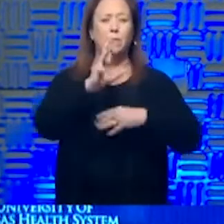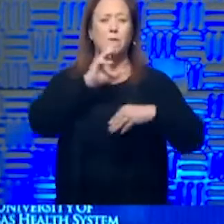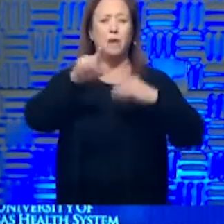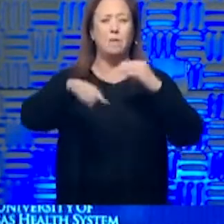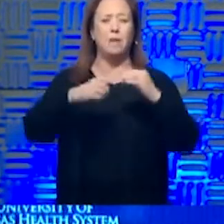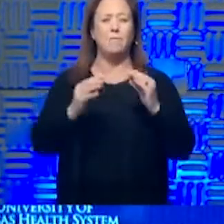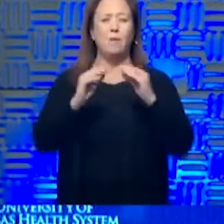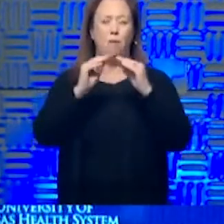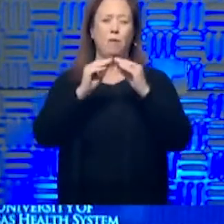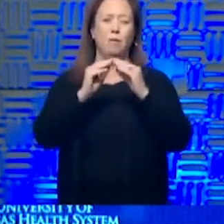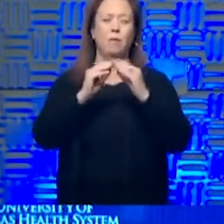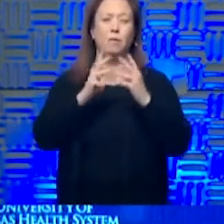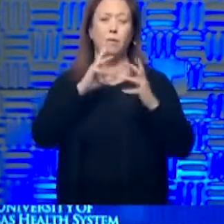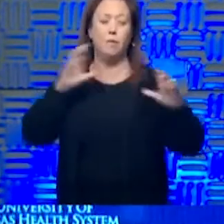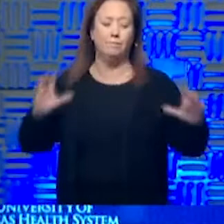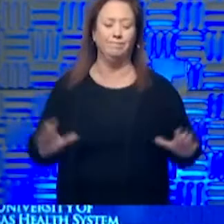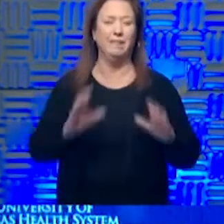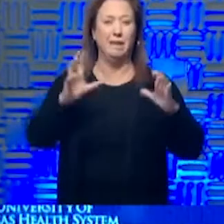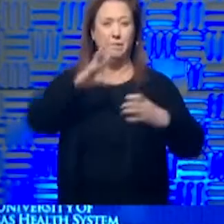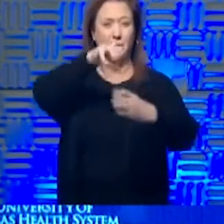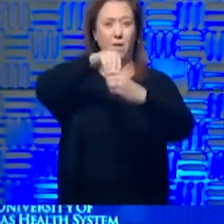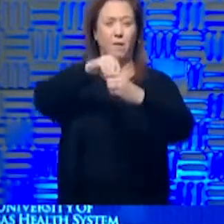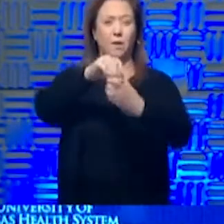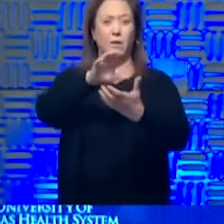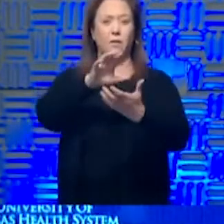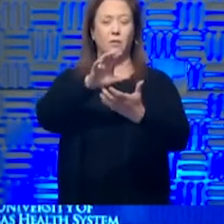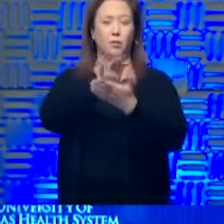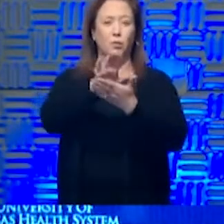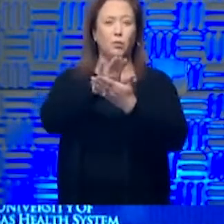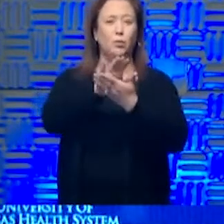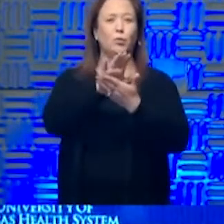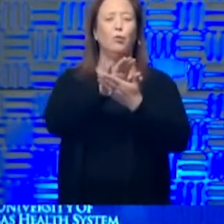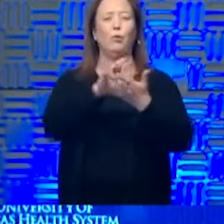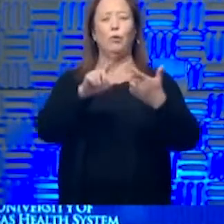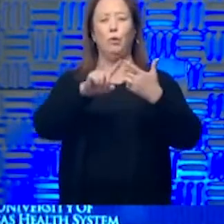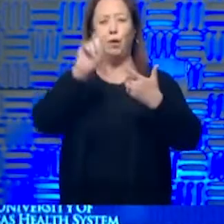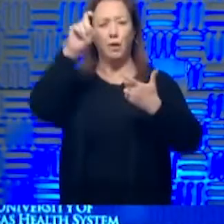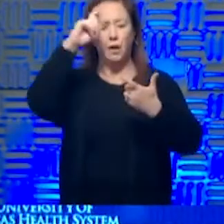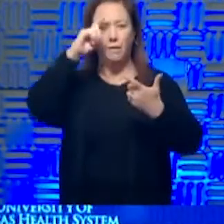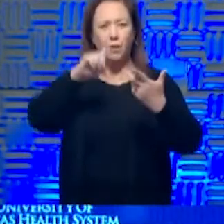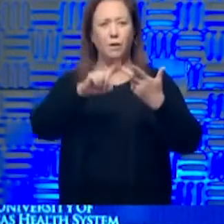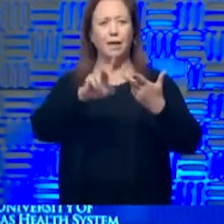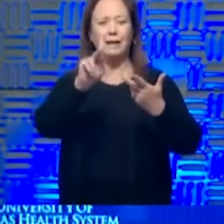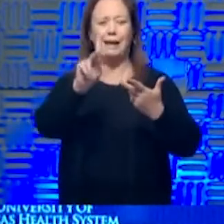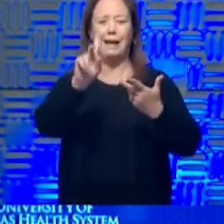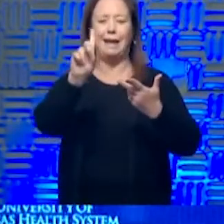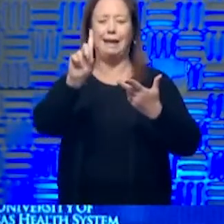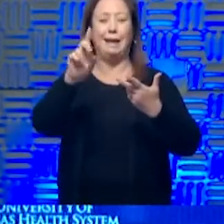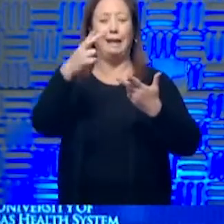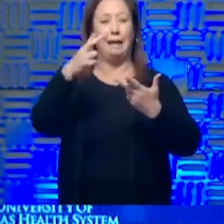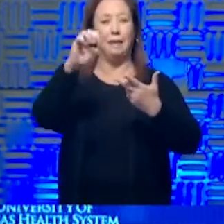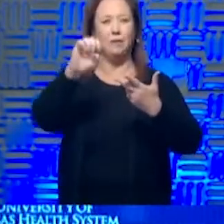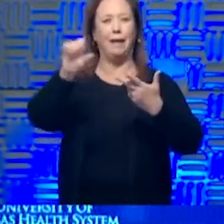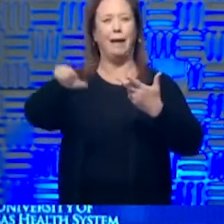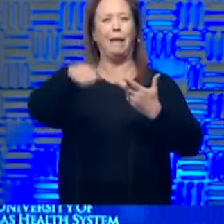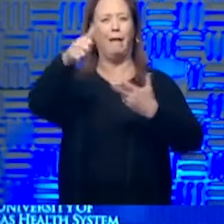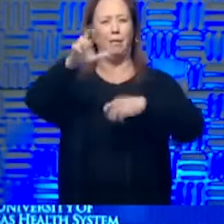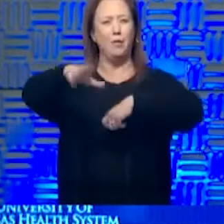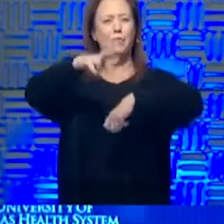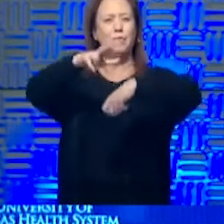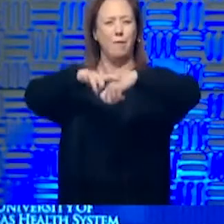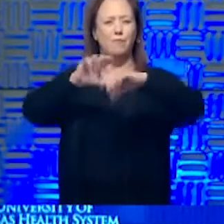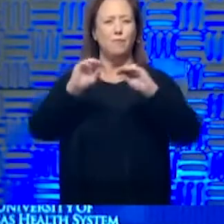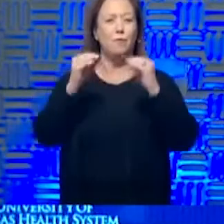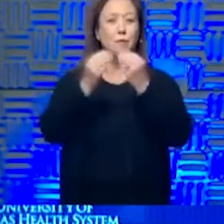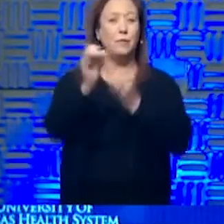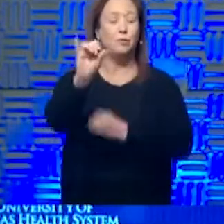We are actively involved in a lot of that with our School of Pop Health, the Governor's Office, KDHE, and other national